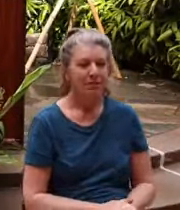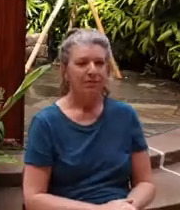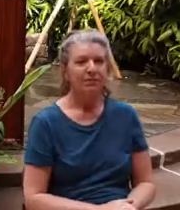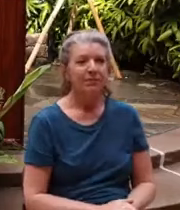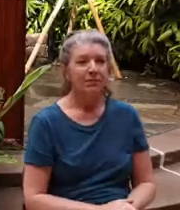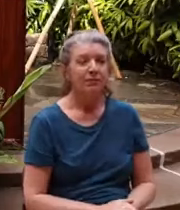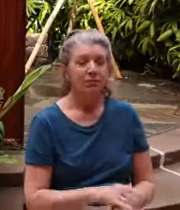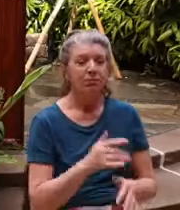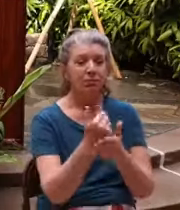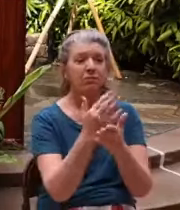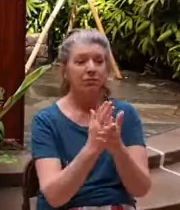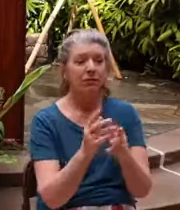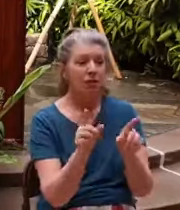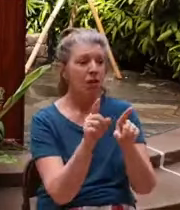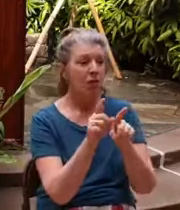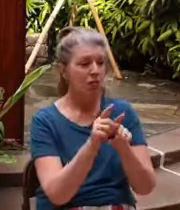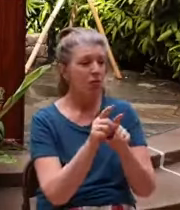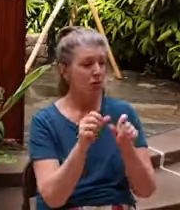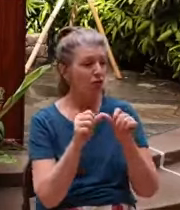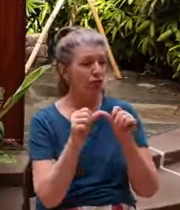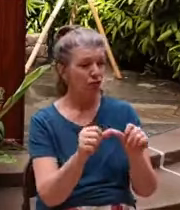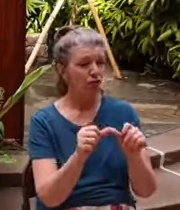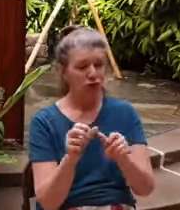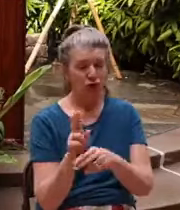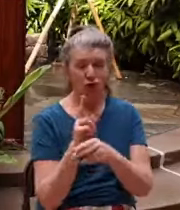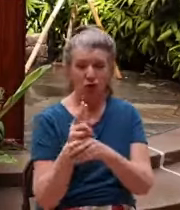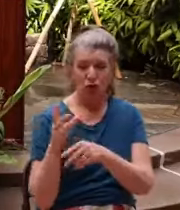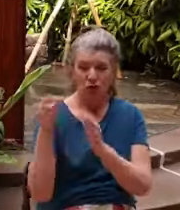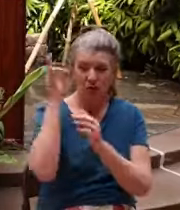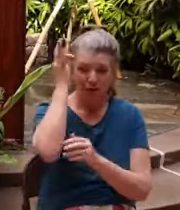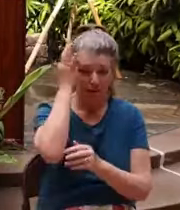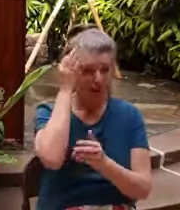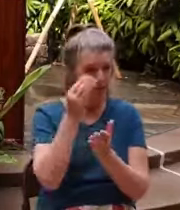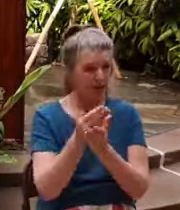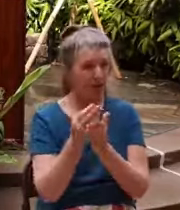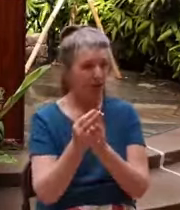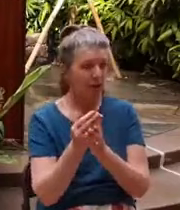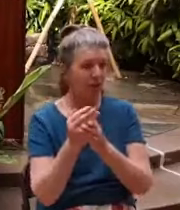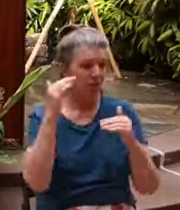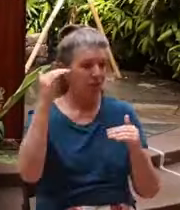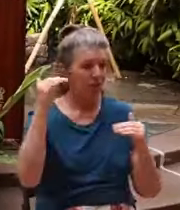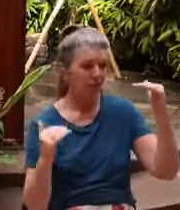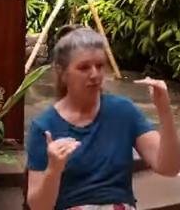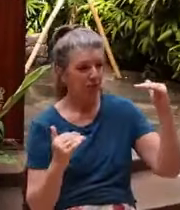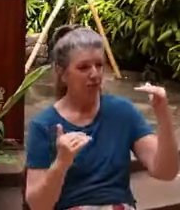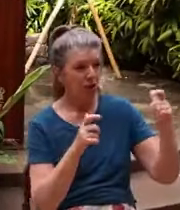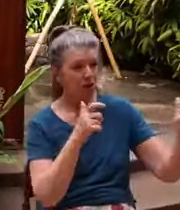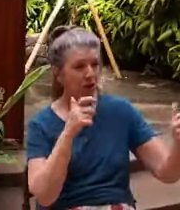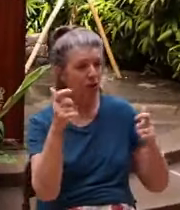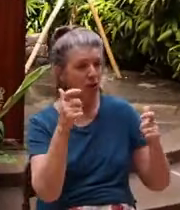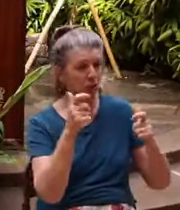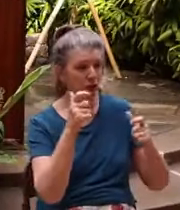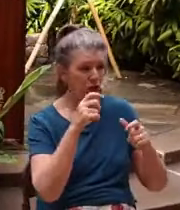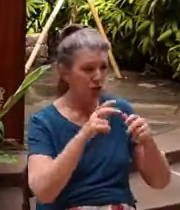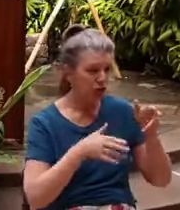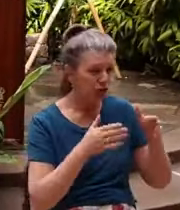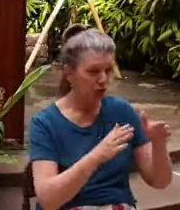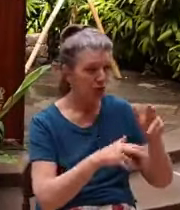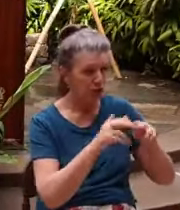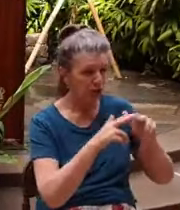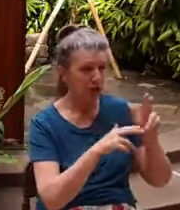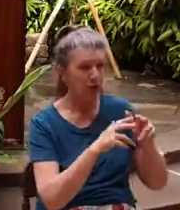This budget also continues to leverage federal funds to offset the cost of our larger infrastructure projects and the